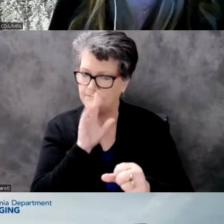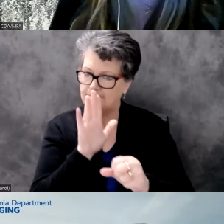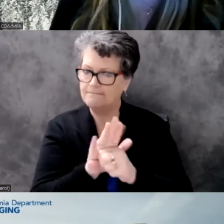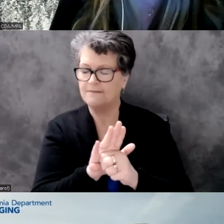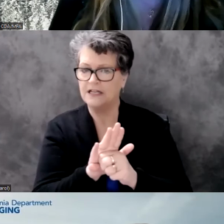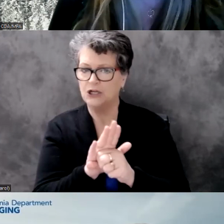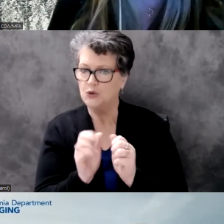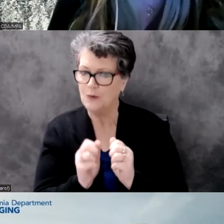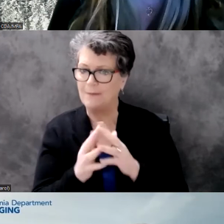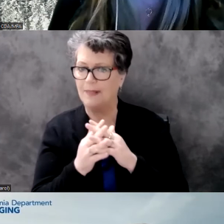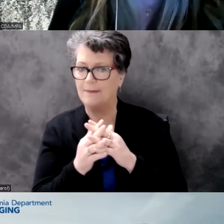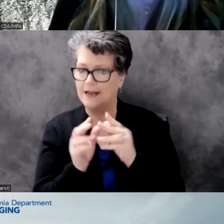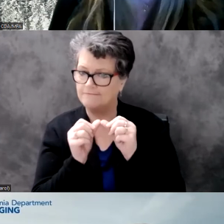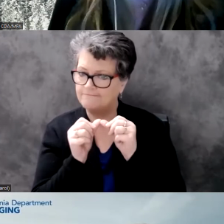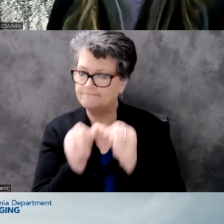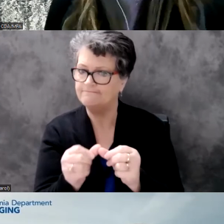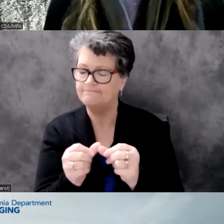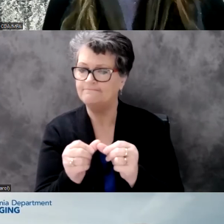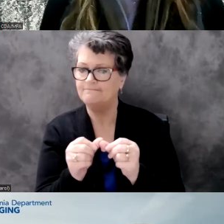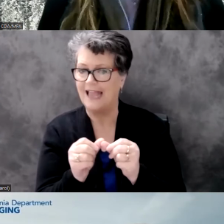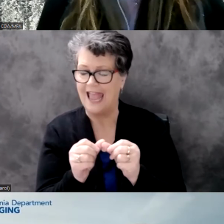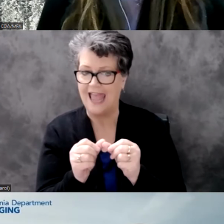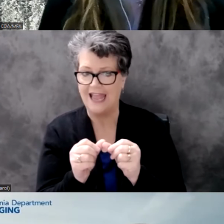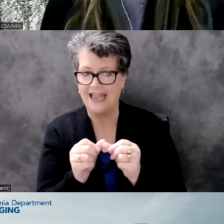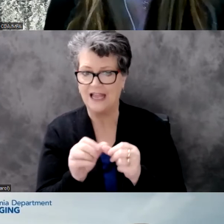local age and disability friendly action plan?